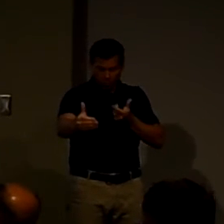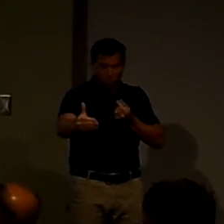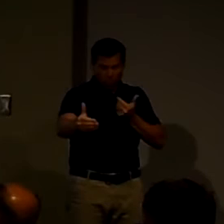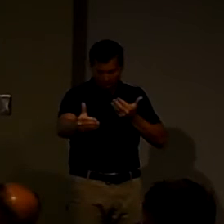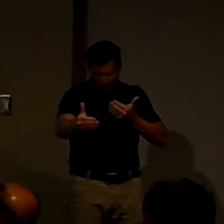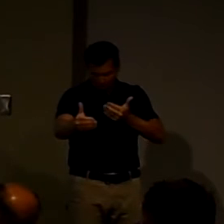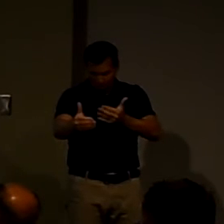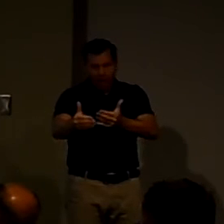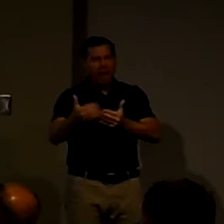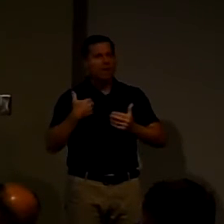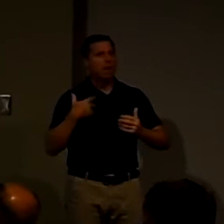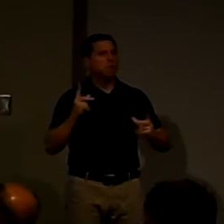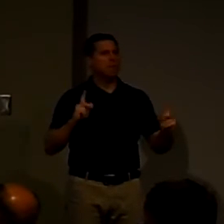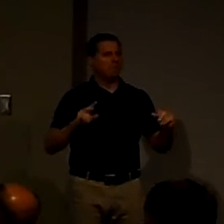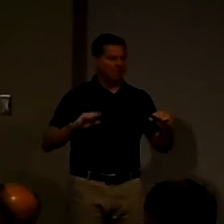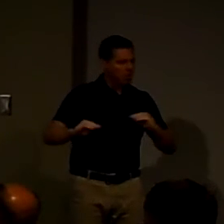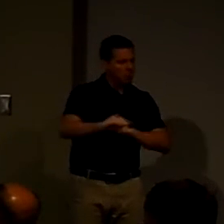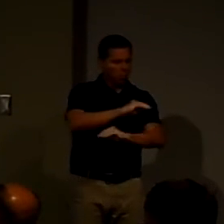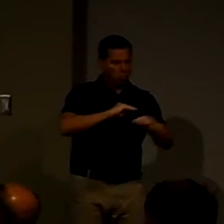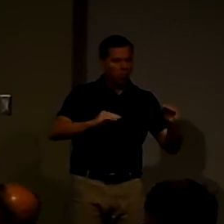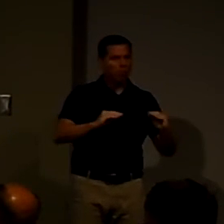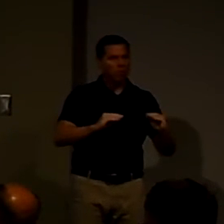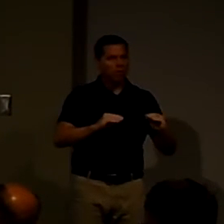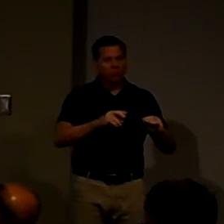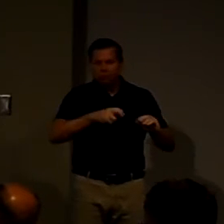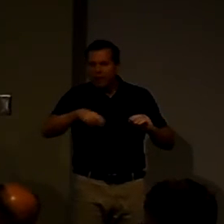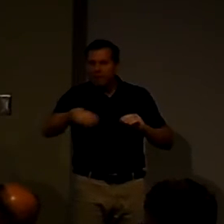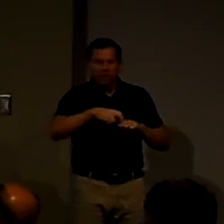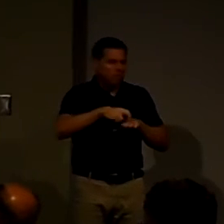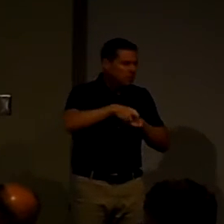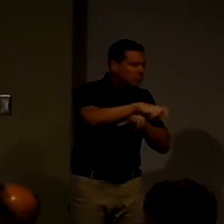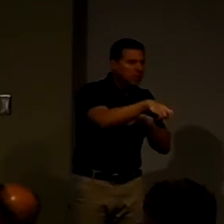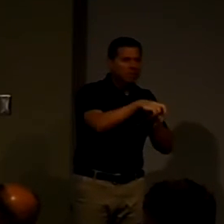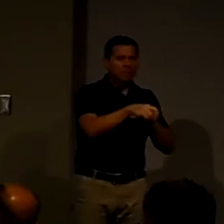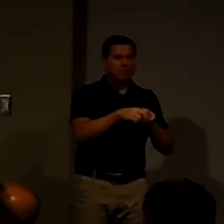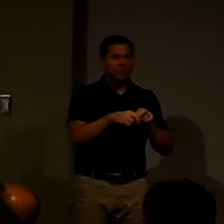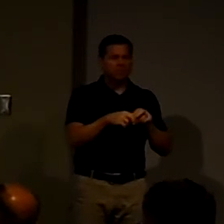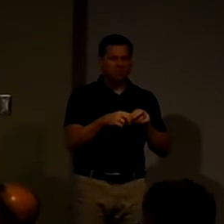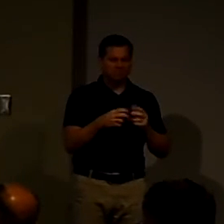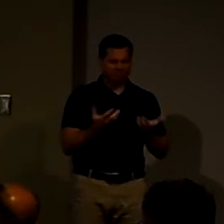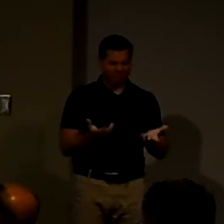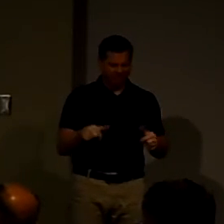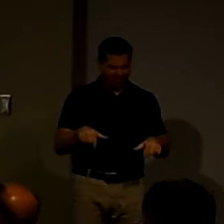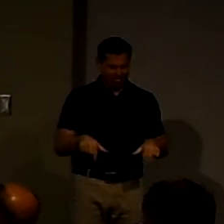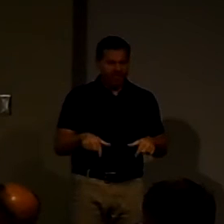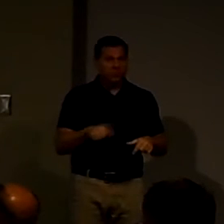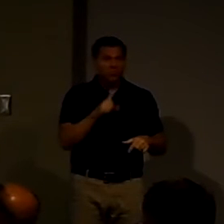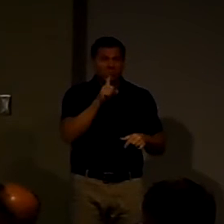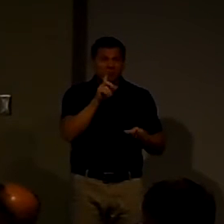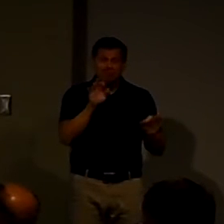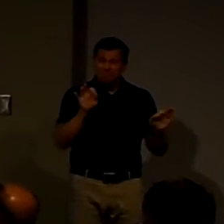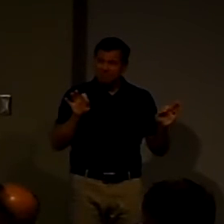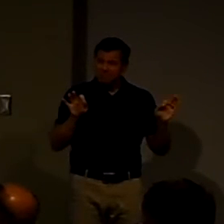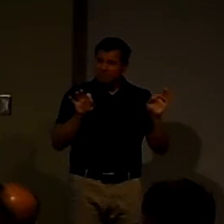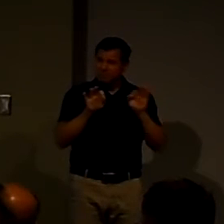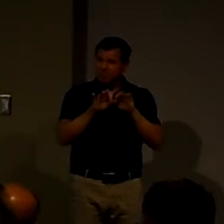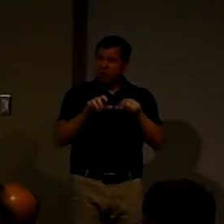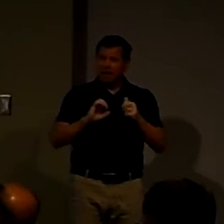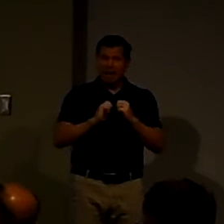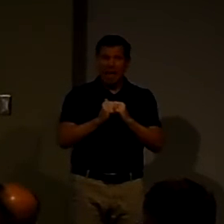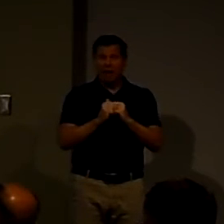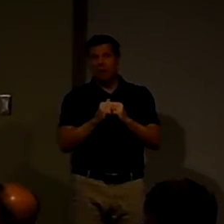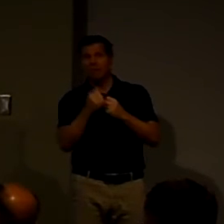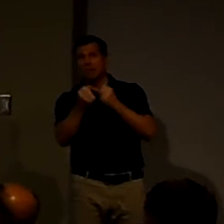people around, and transportation is perhaps the most critical aspect in terms of where we will be